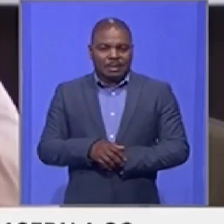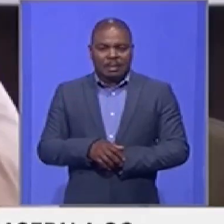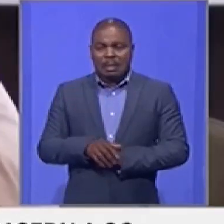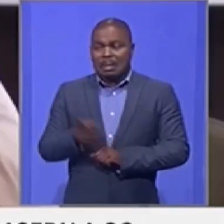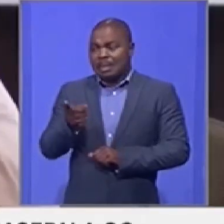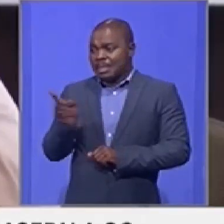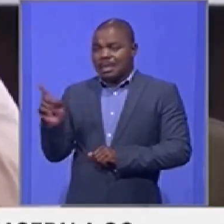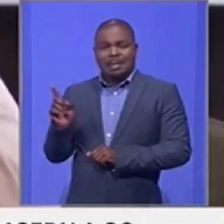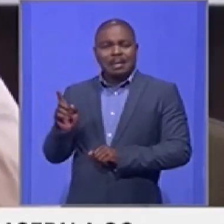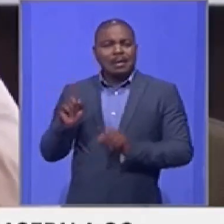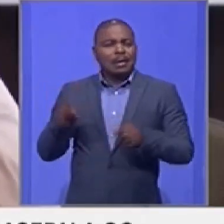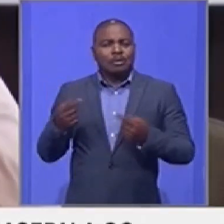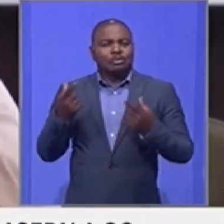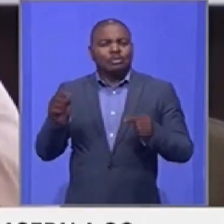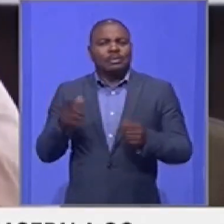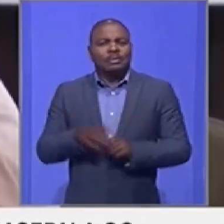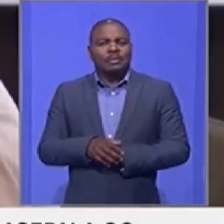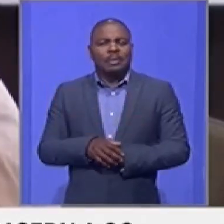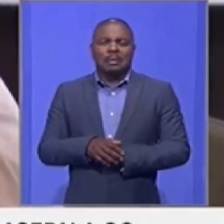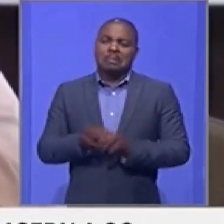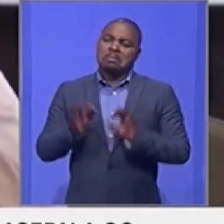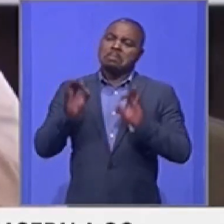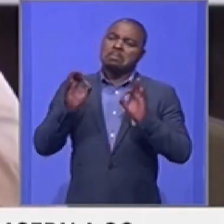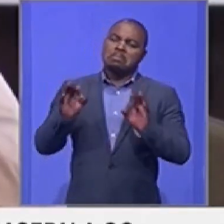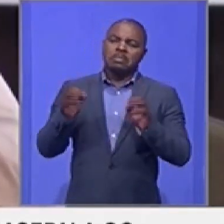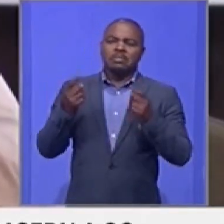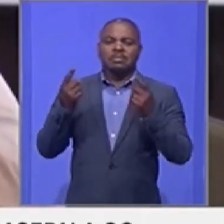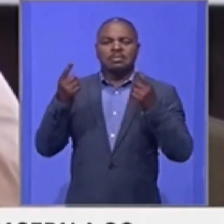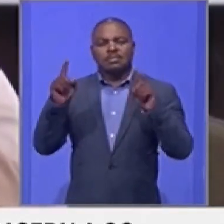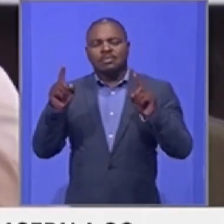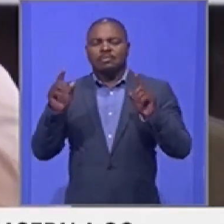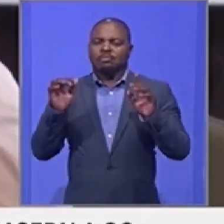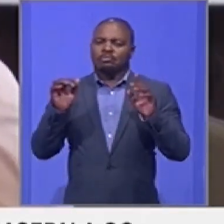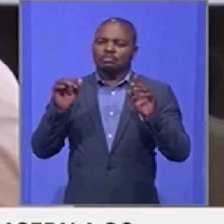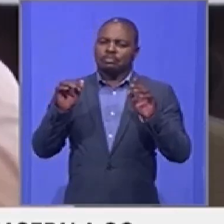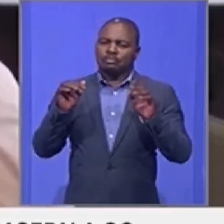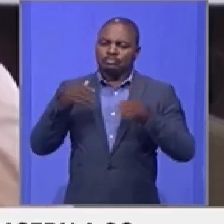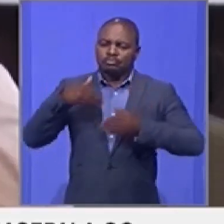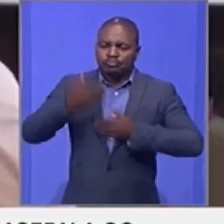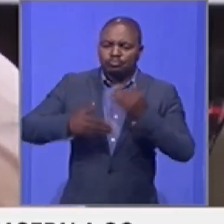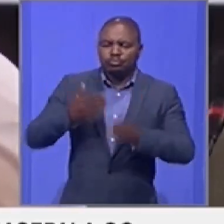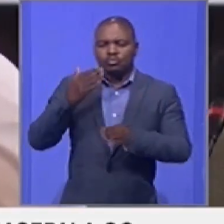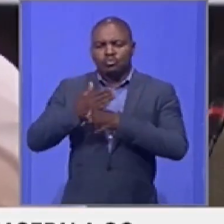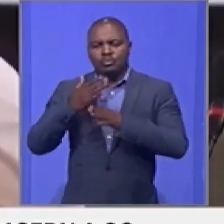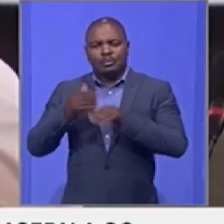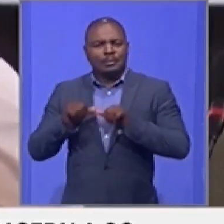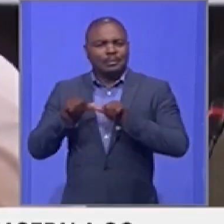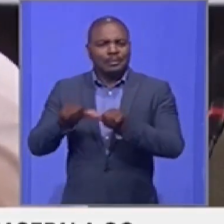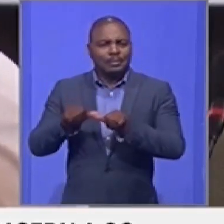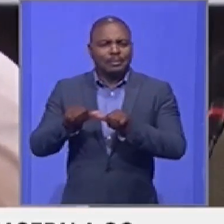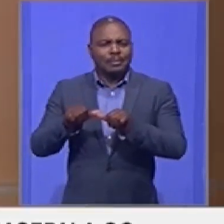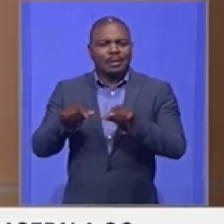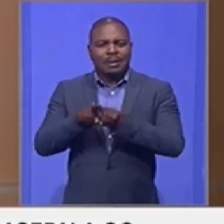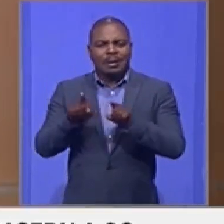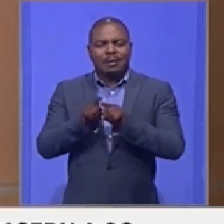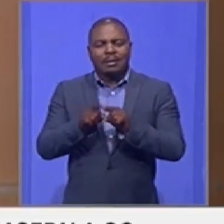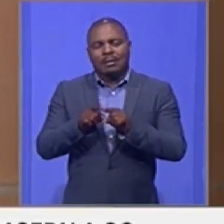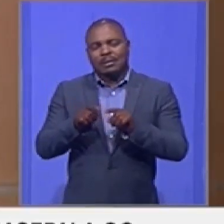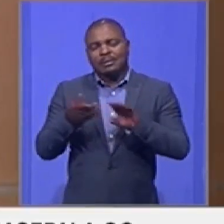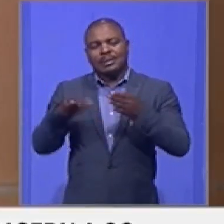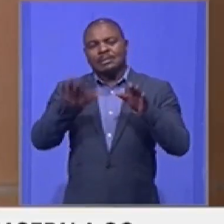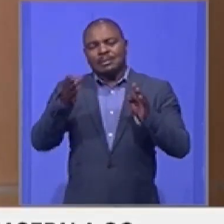cannot even successfully maintain operations in a mortuary.